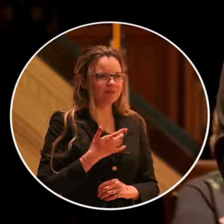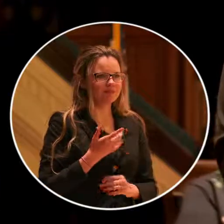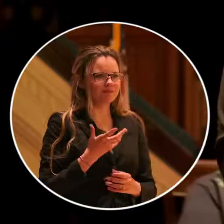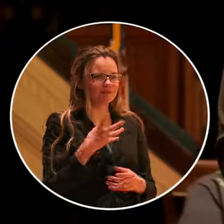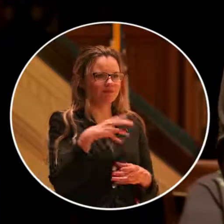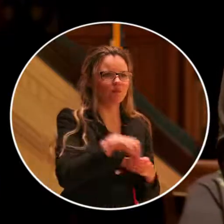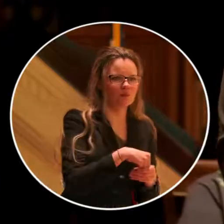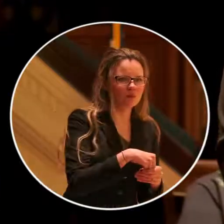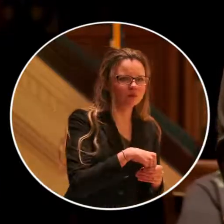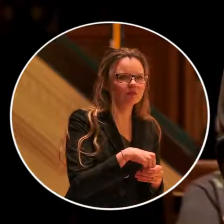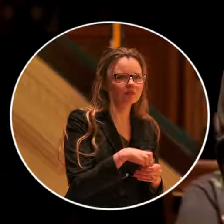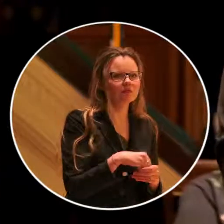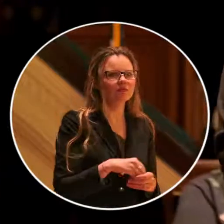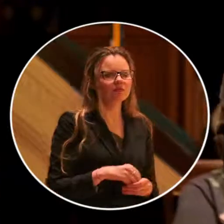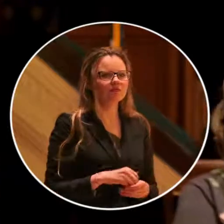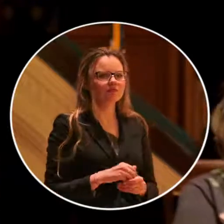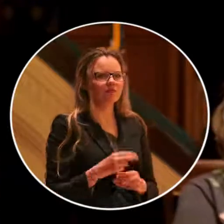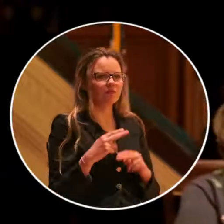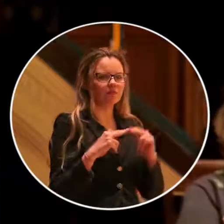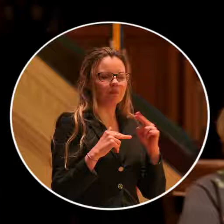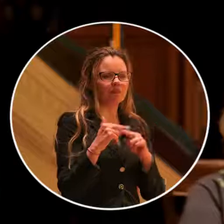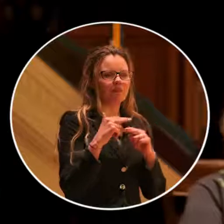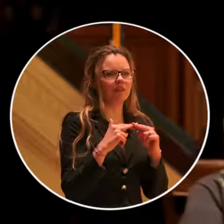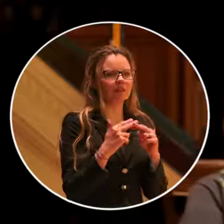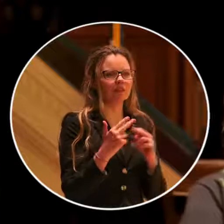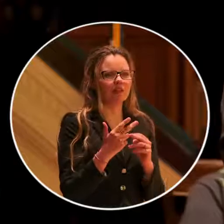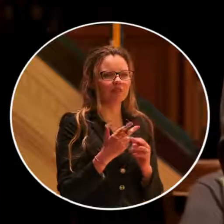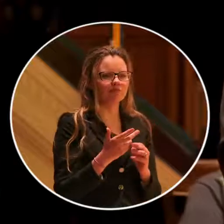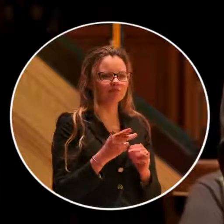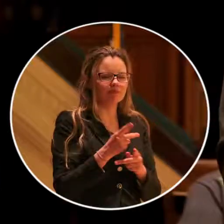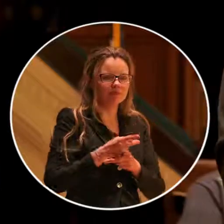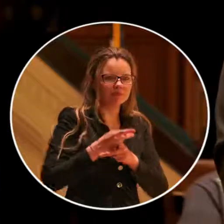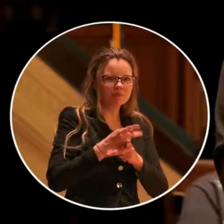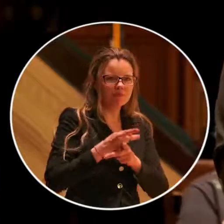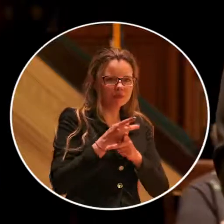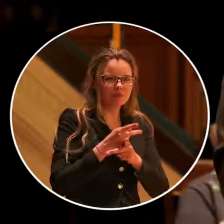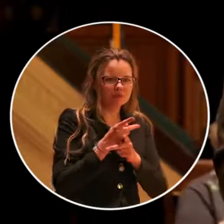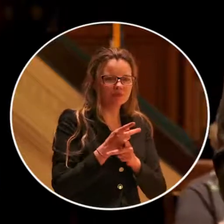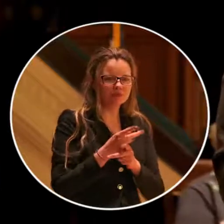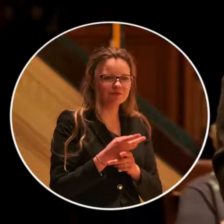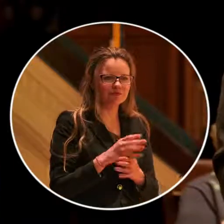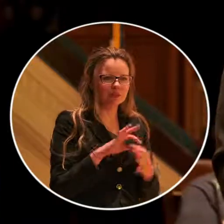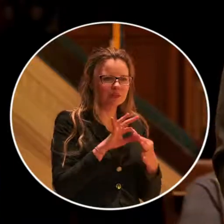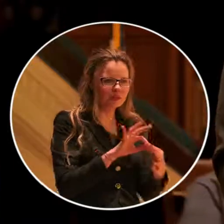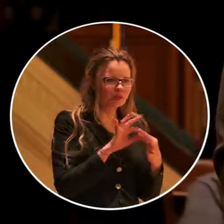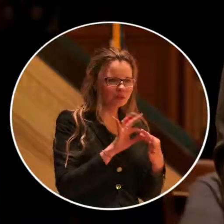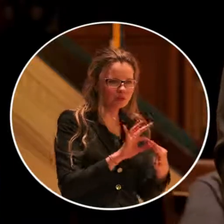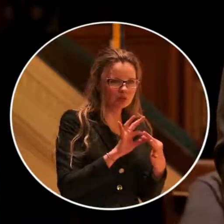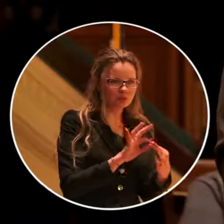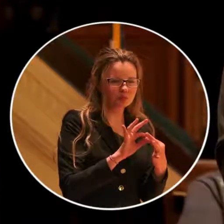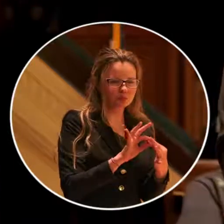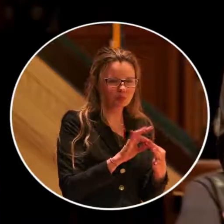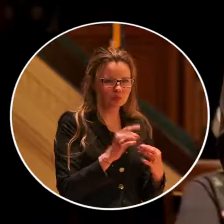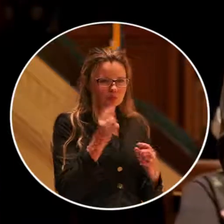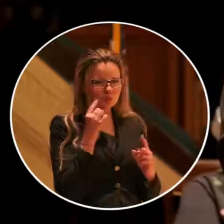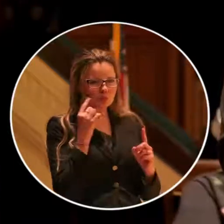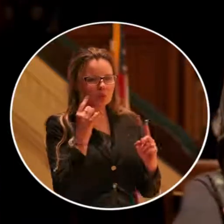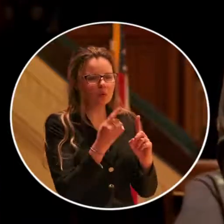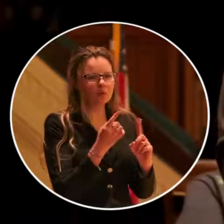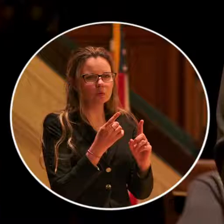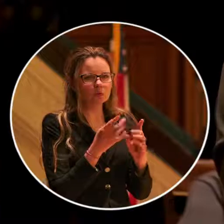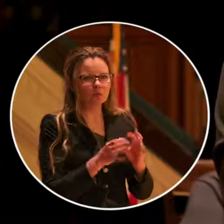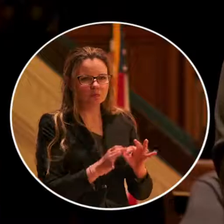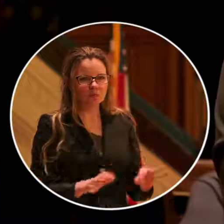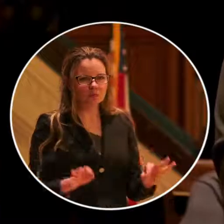To build and nurture meaningful relationships, worthy goals, and strong connections. It's important to